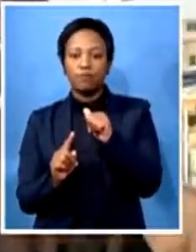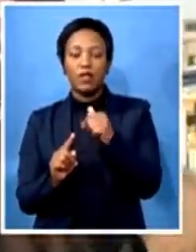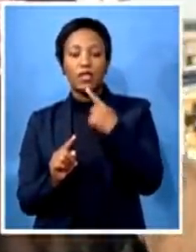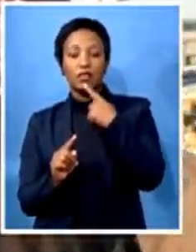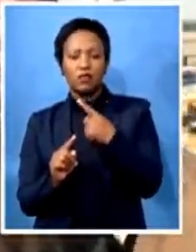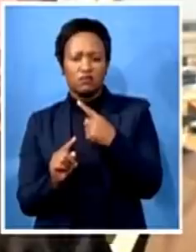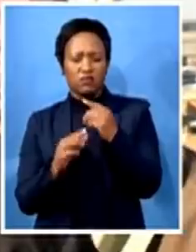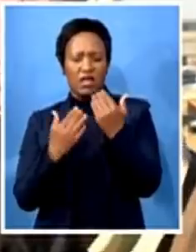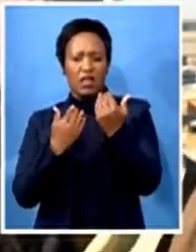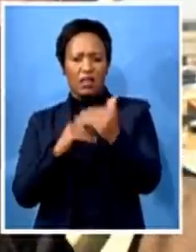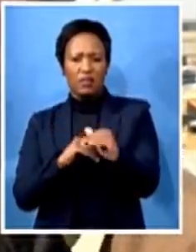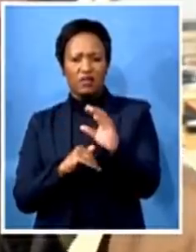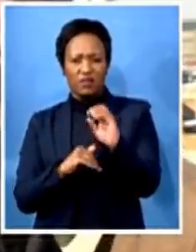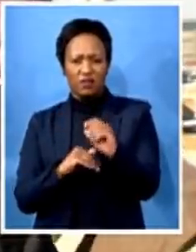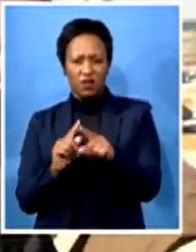meet other